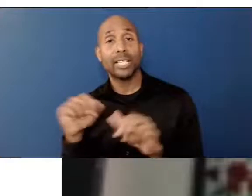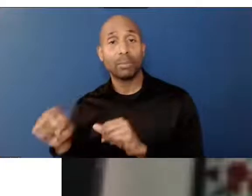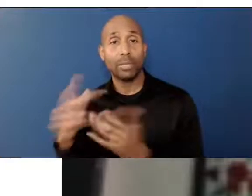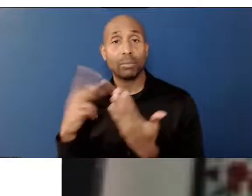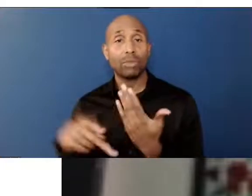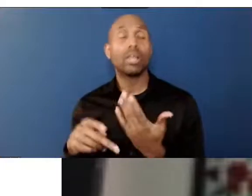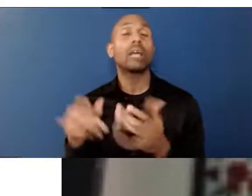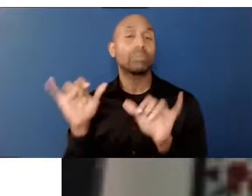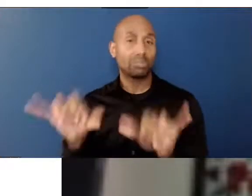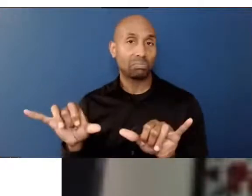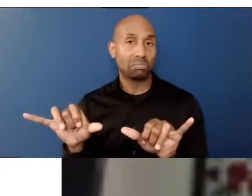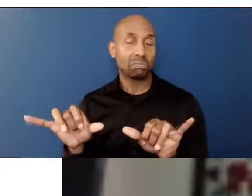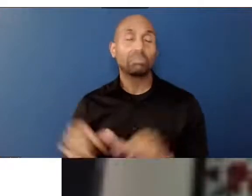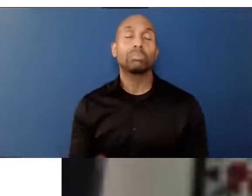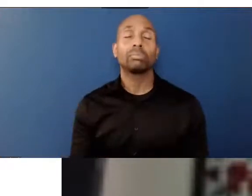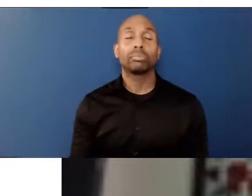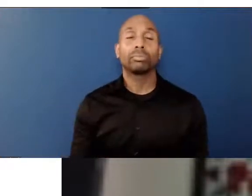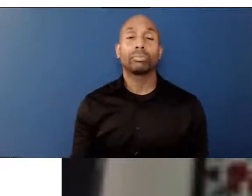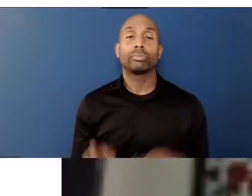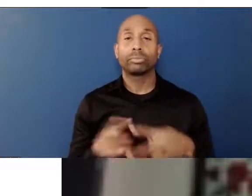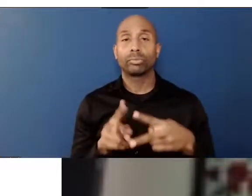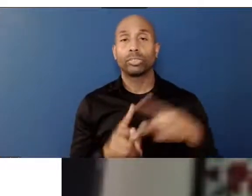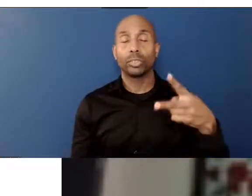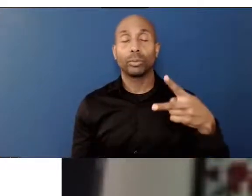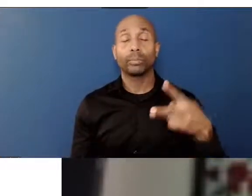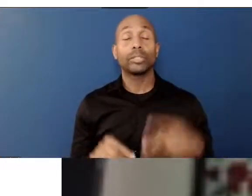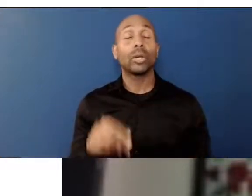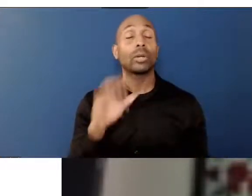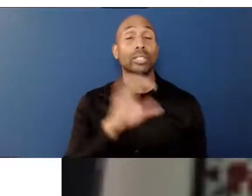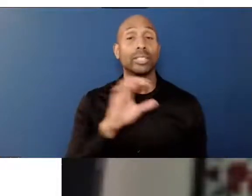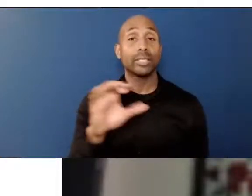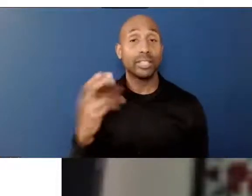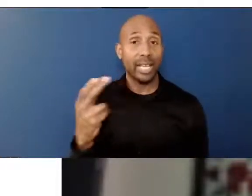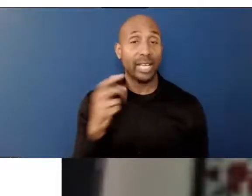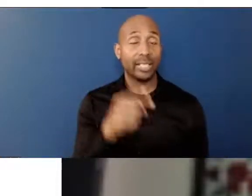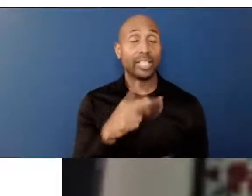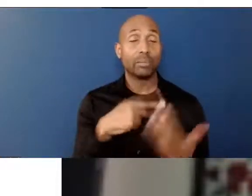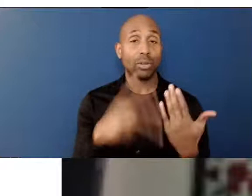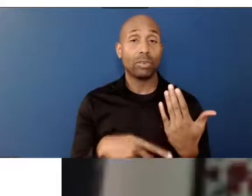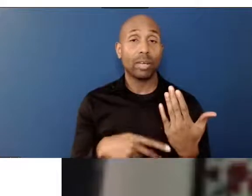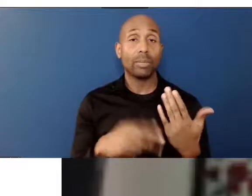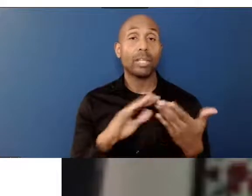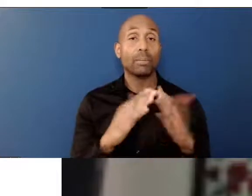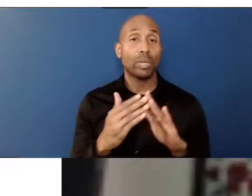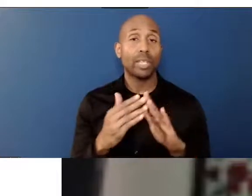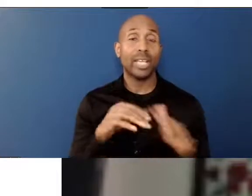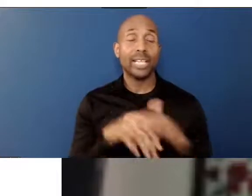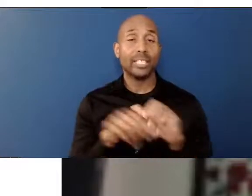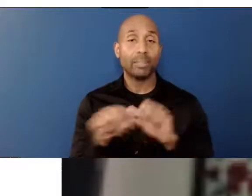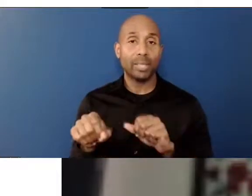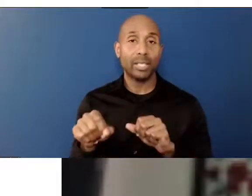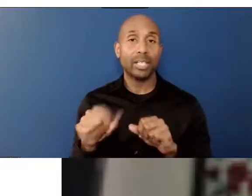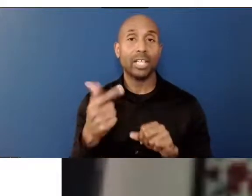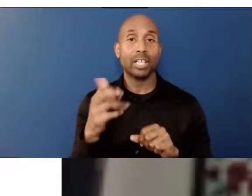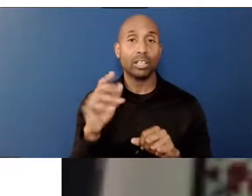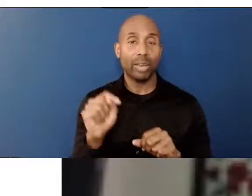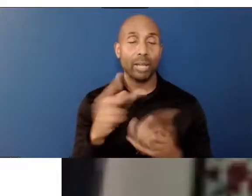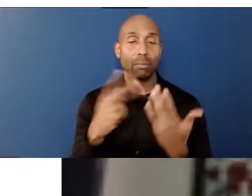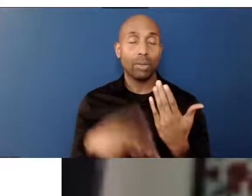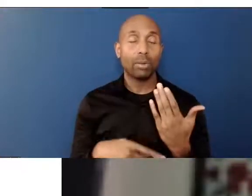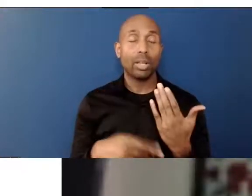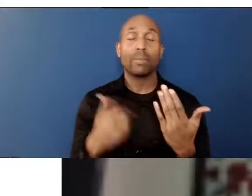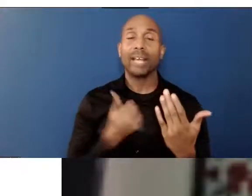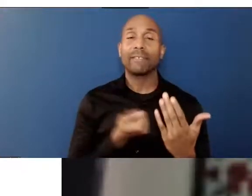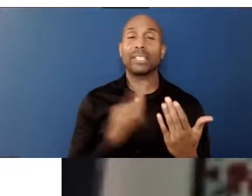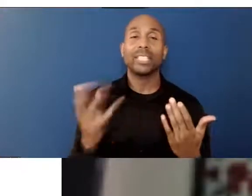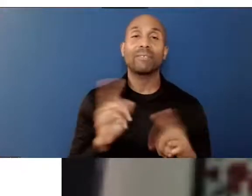The Community Accessibility Grant Program, I'll speak about that one first, actually has had a few guideline changes this year that I think are great. The first